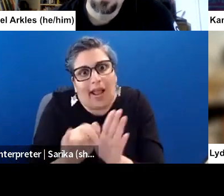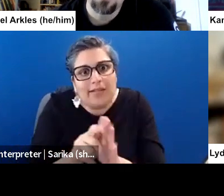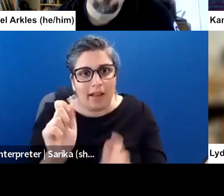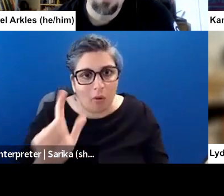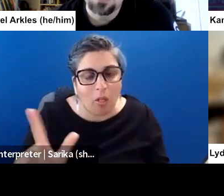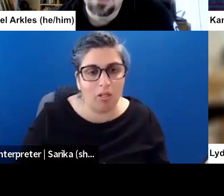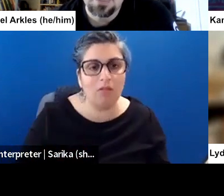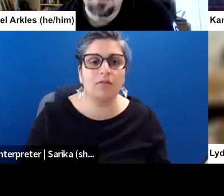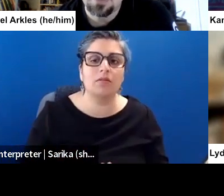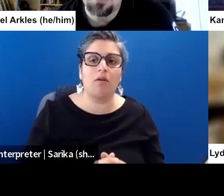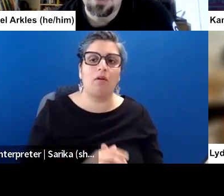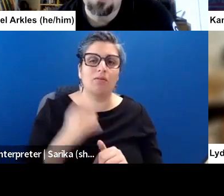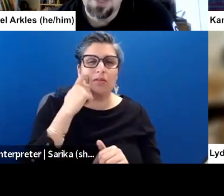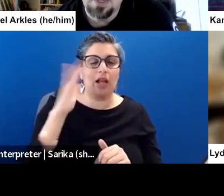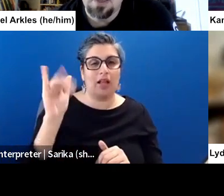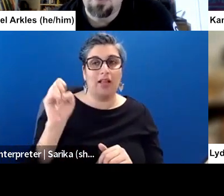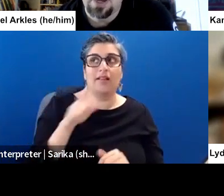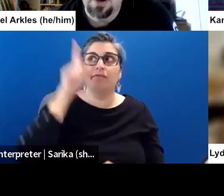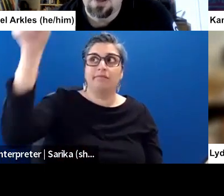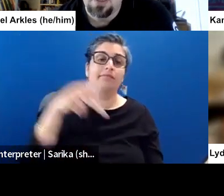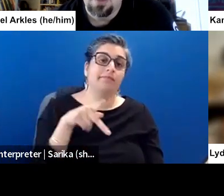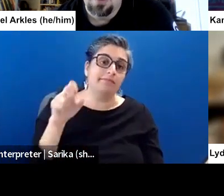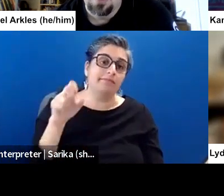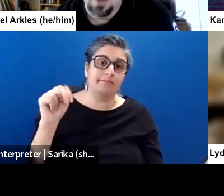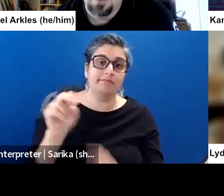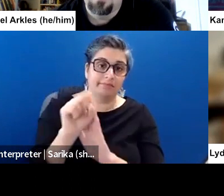And so one of my recent cases was in Pennsylvania, where